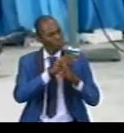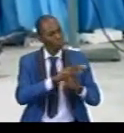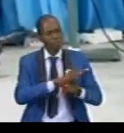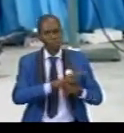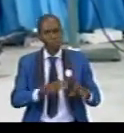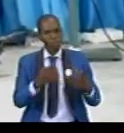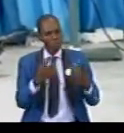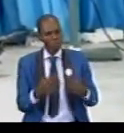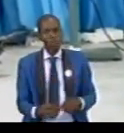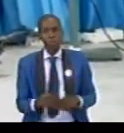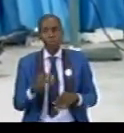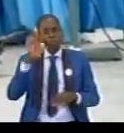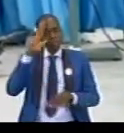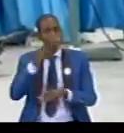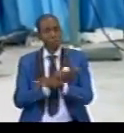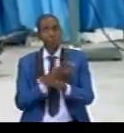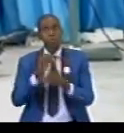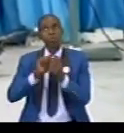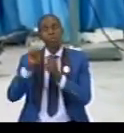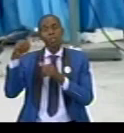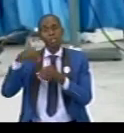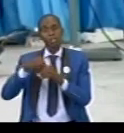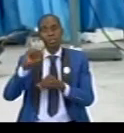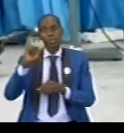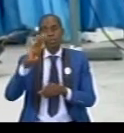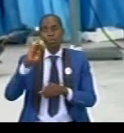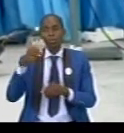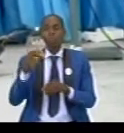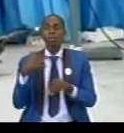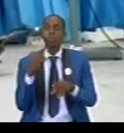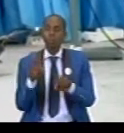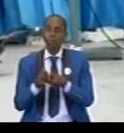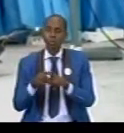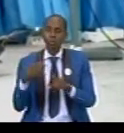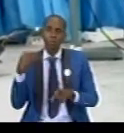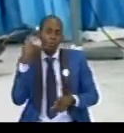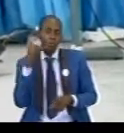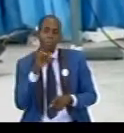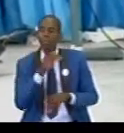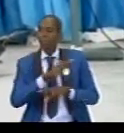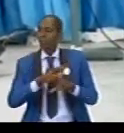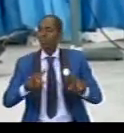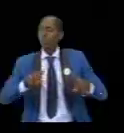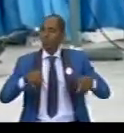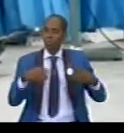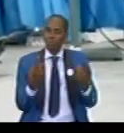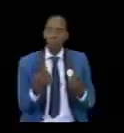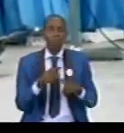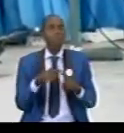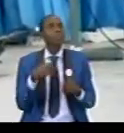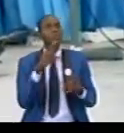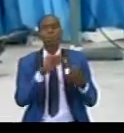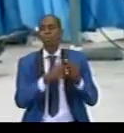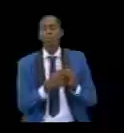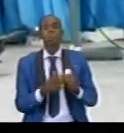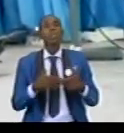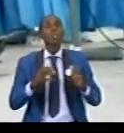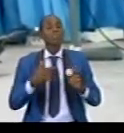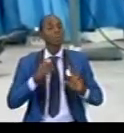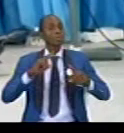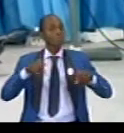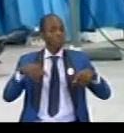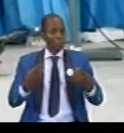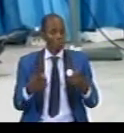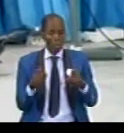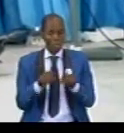I should not come. I said, I will come. Nothing will happen to me. As I come to this place, as our dad is